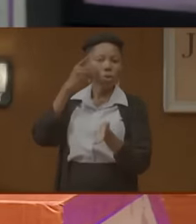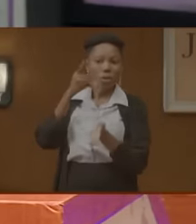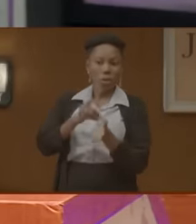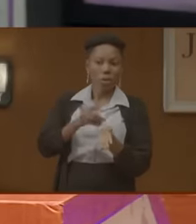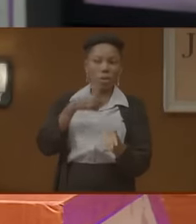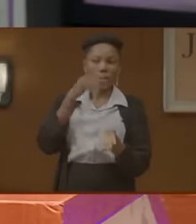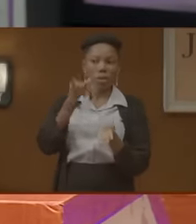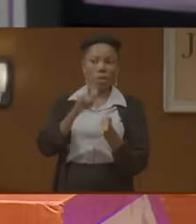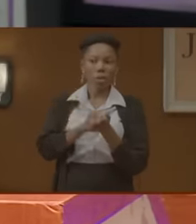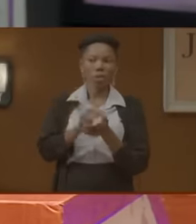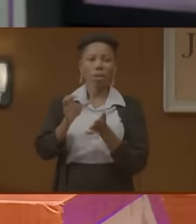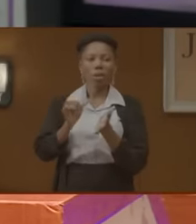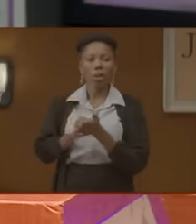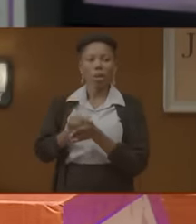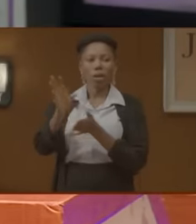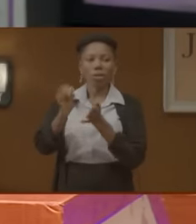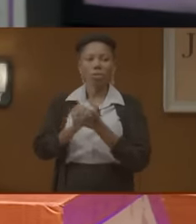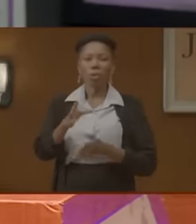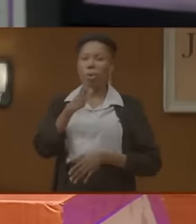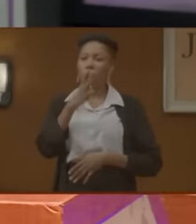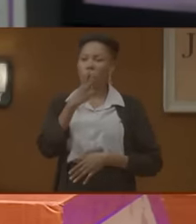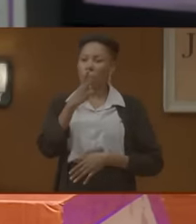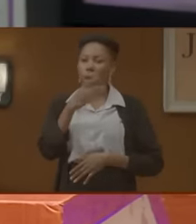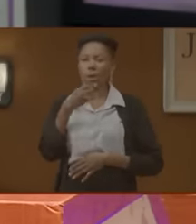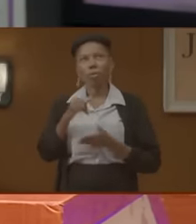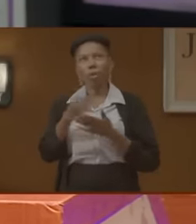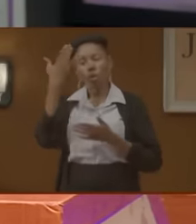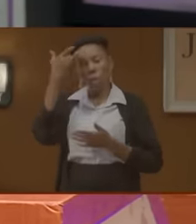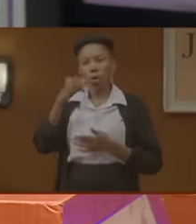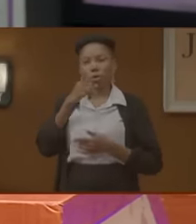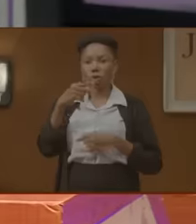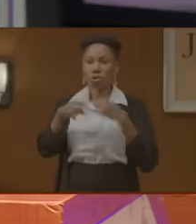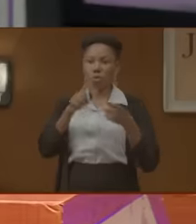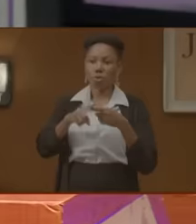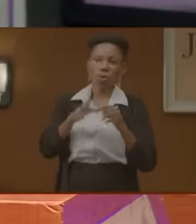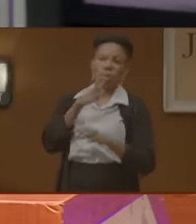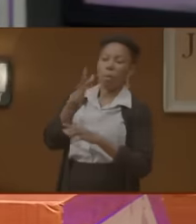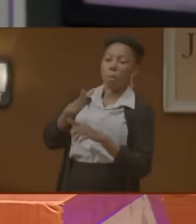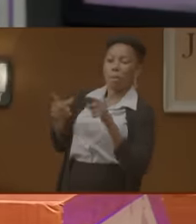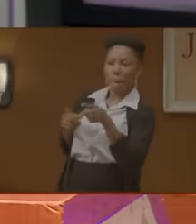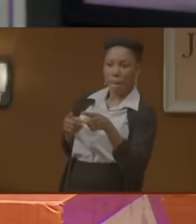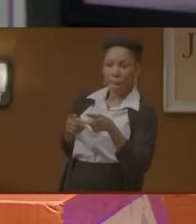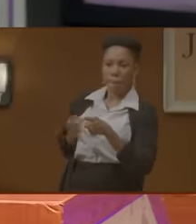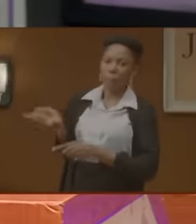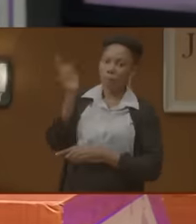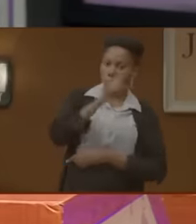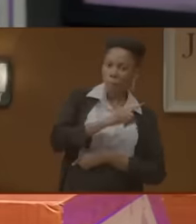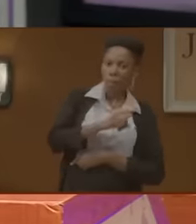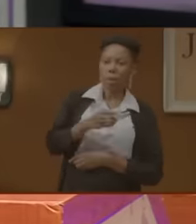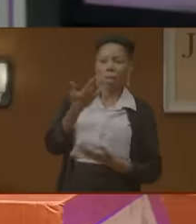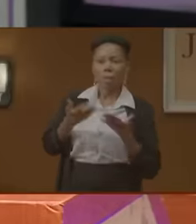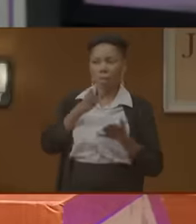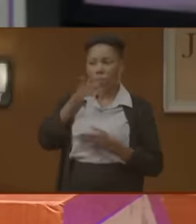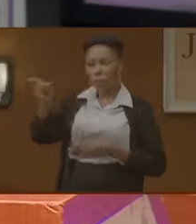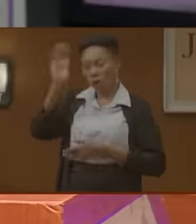mom stays at Ogun State, Agbara. That why not let's go to mom's place. Maybe daddy will be taking care of us from